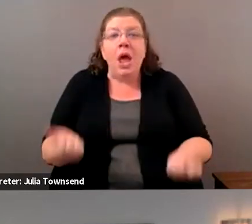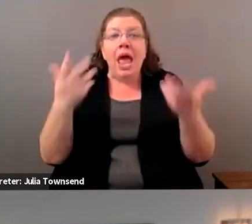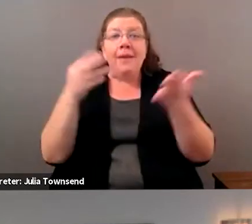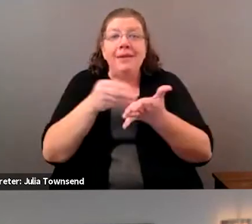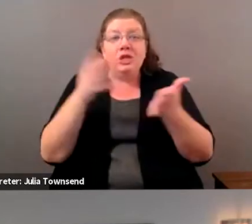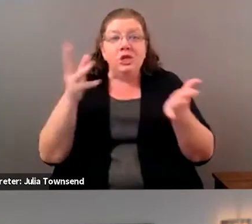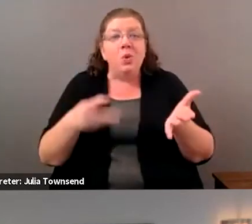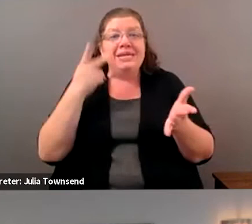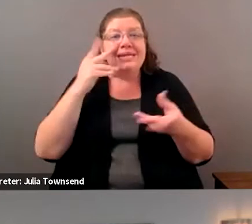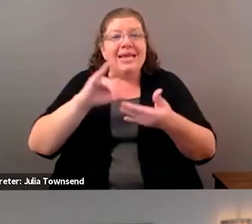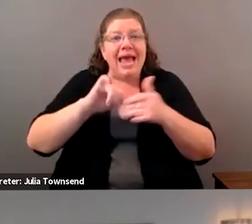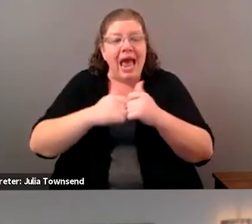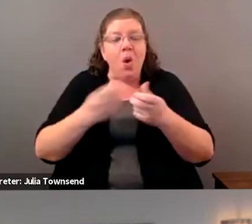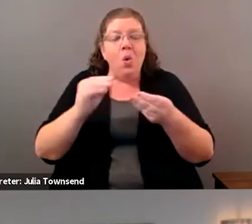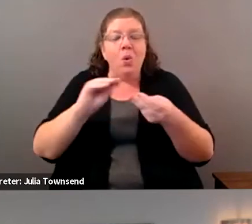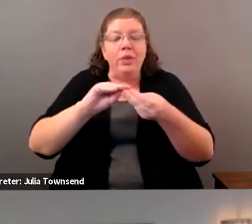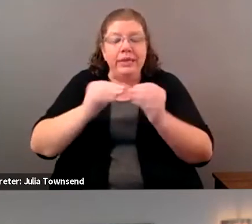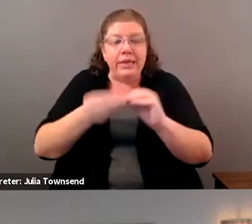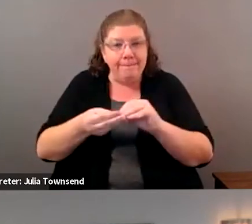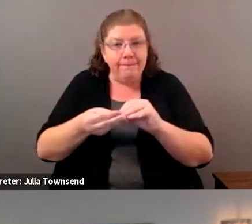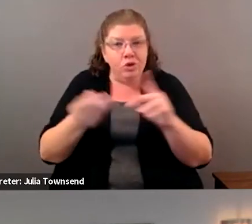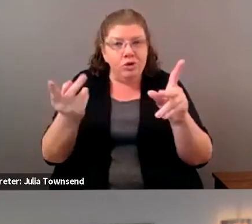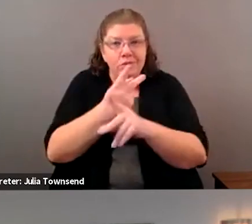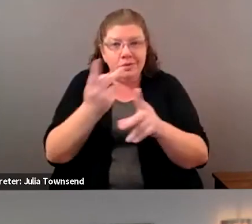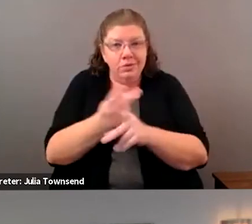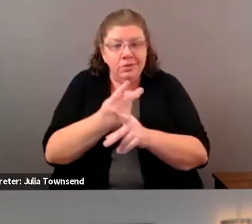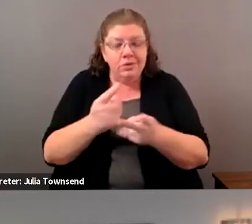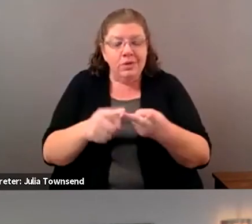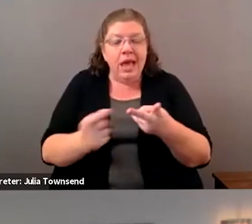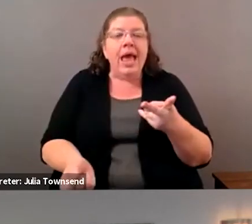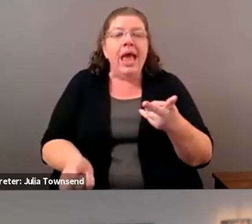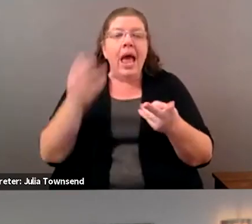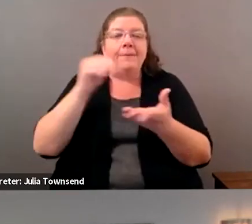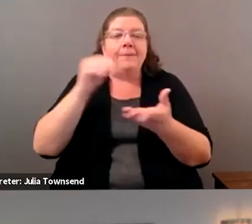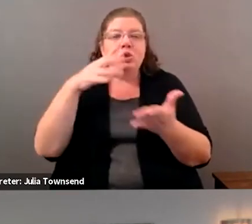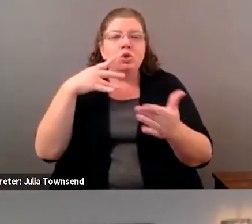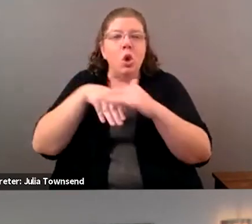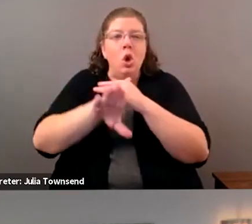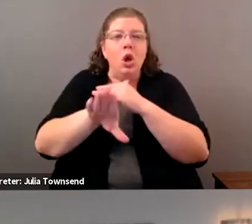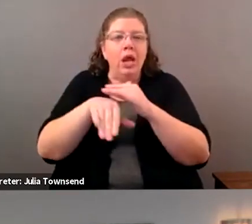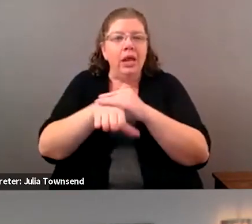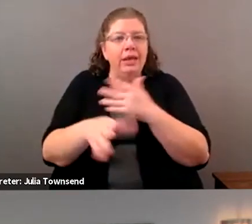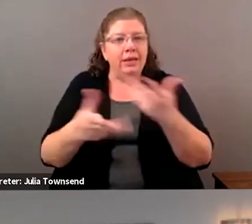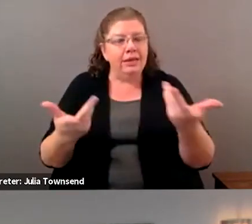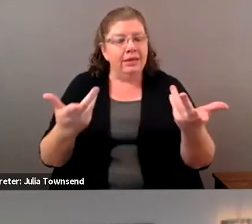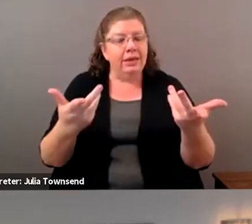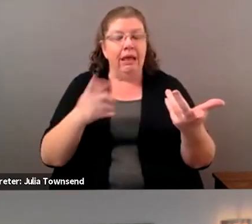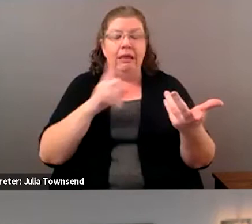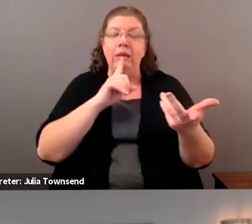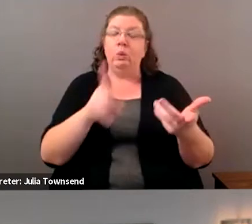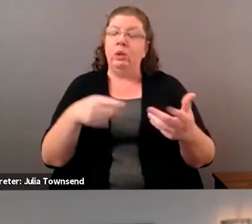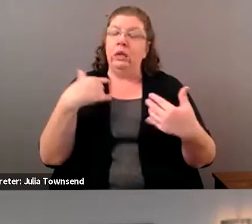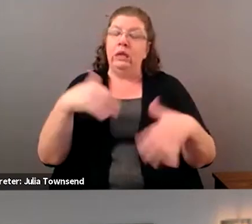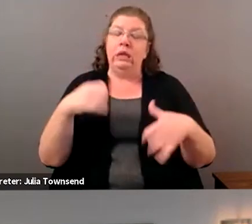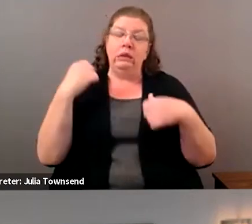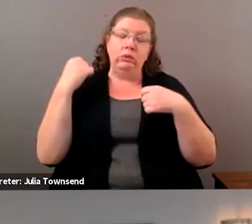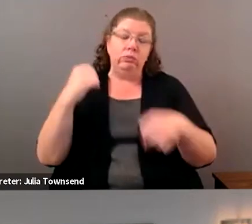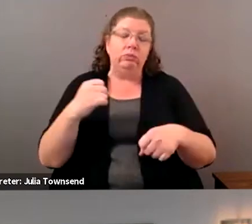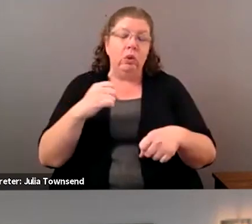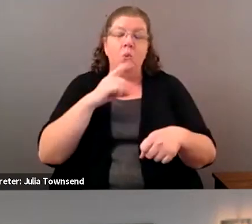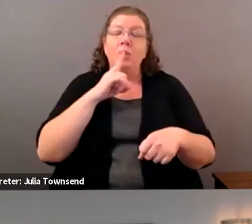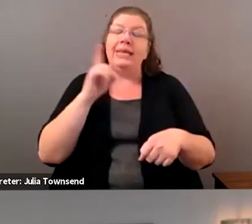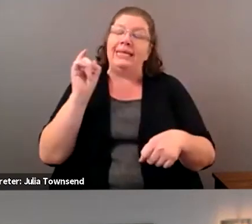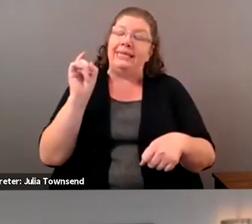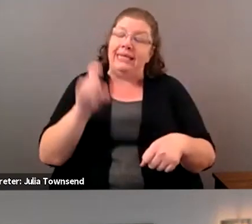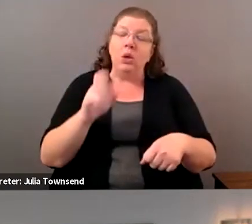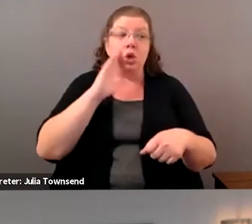numbers crunching and how many students are getting in. And I really think we have desperate need out there. We know